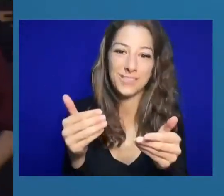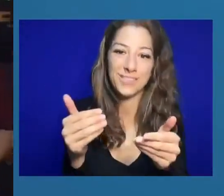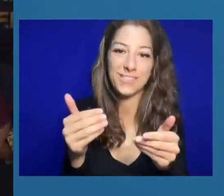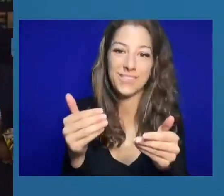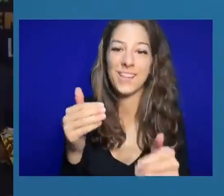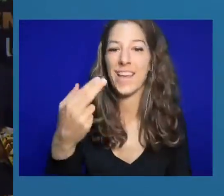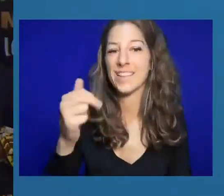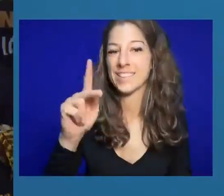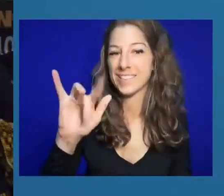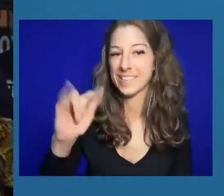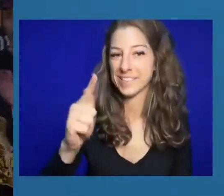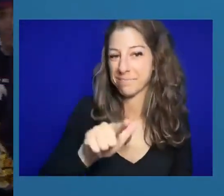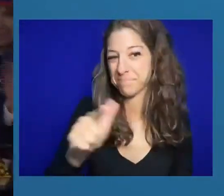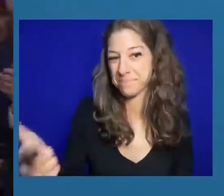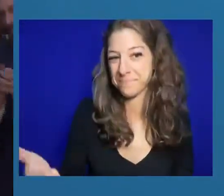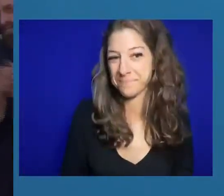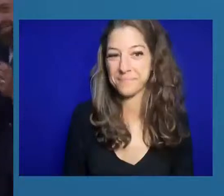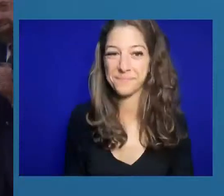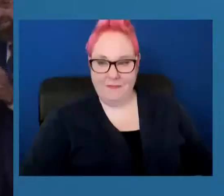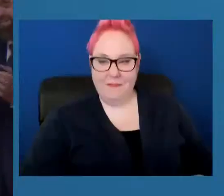Hasty. Thank you, Madam Leader.